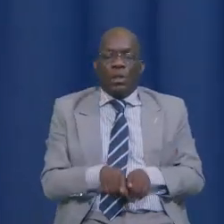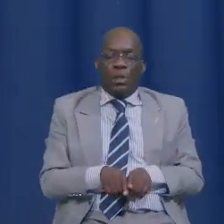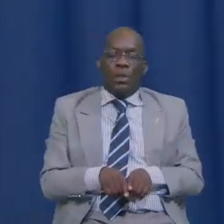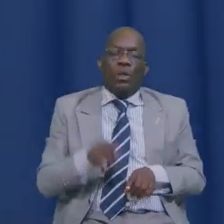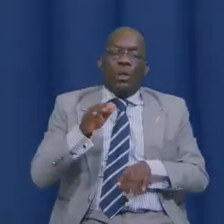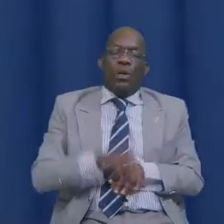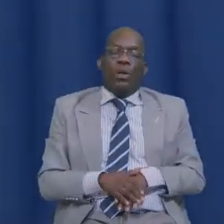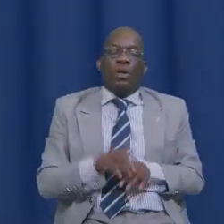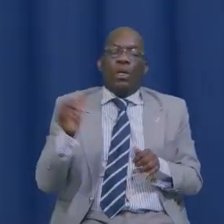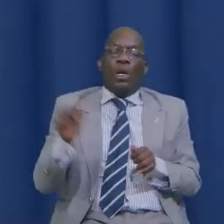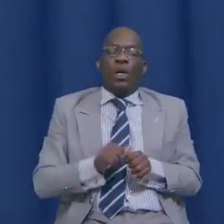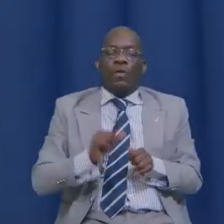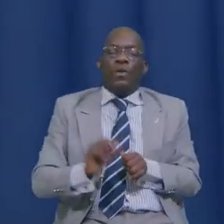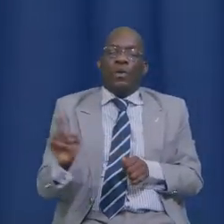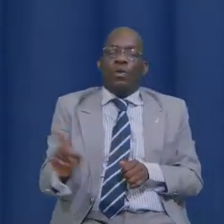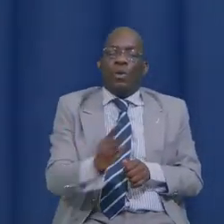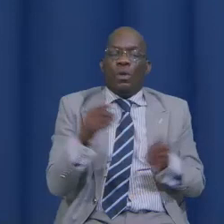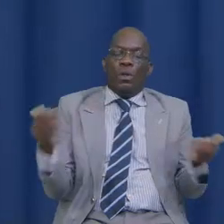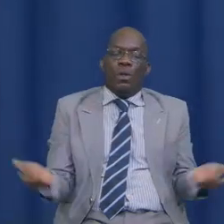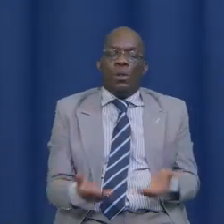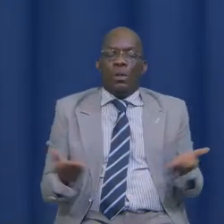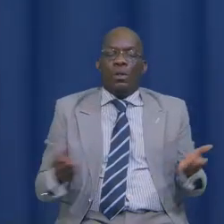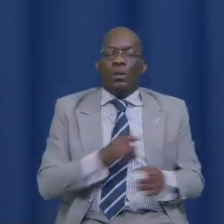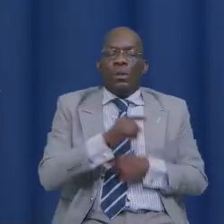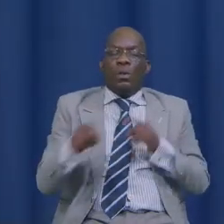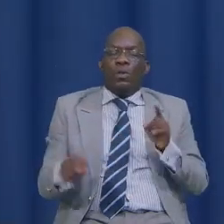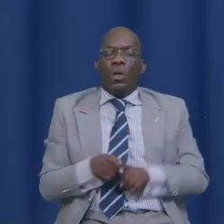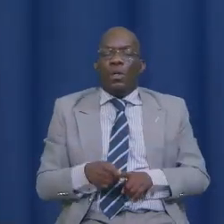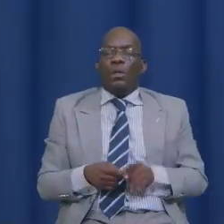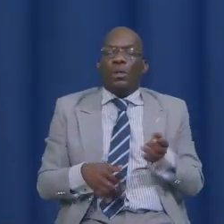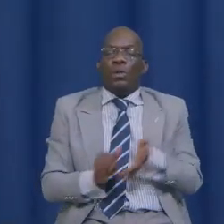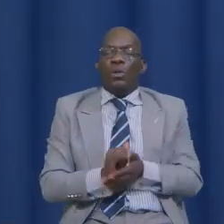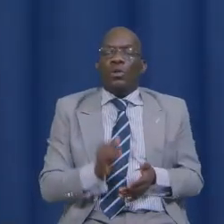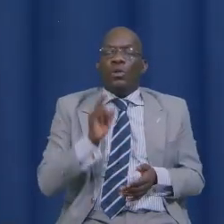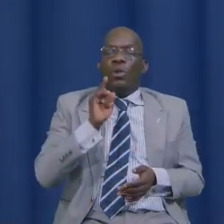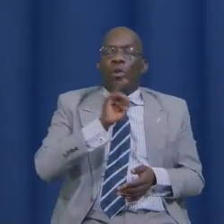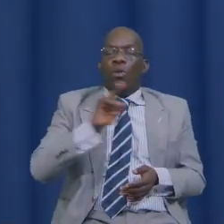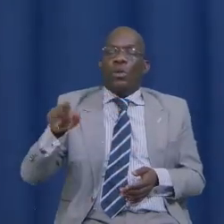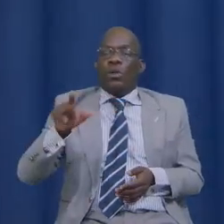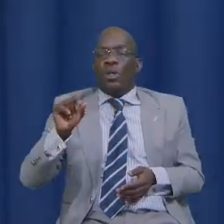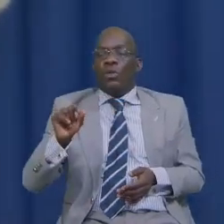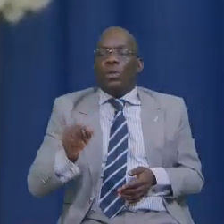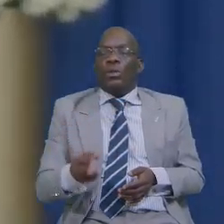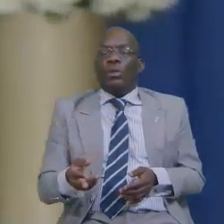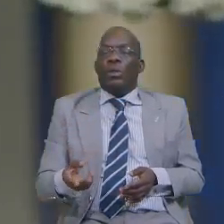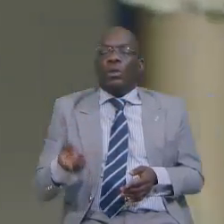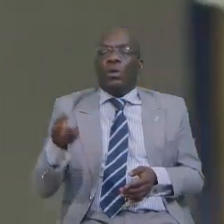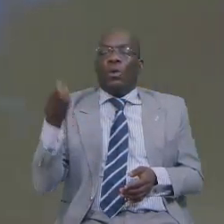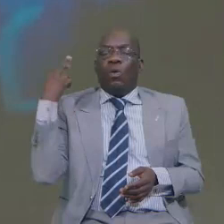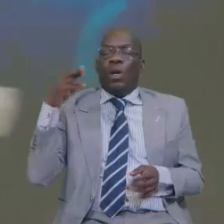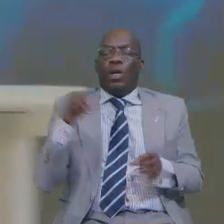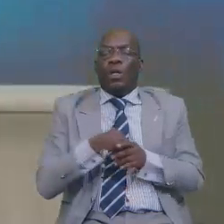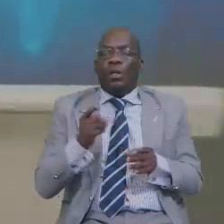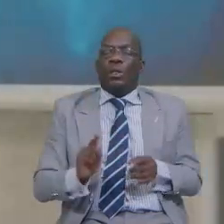upon everyone here. When those 120 were in the upper room, the power, the